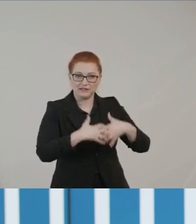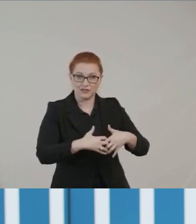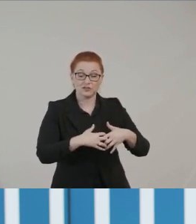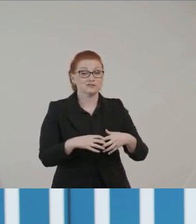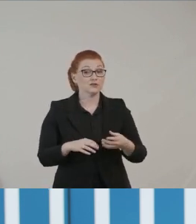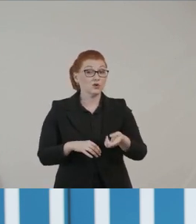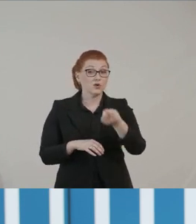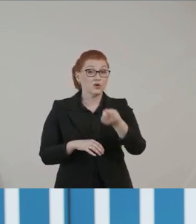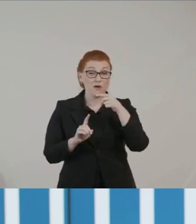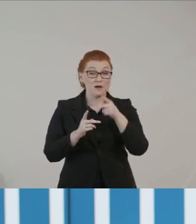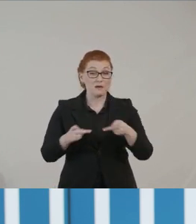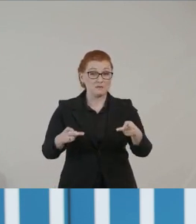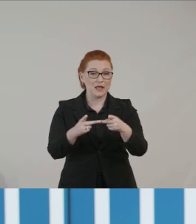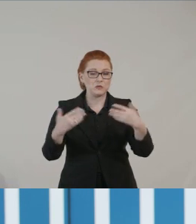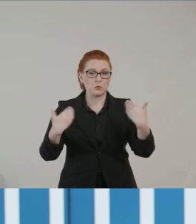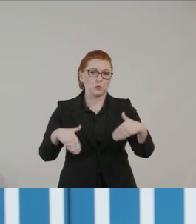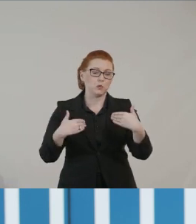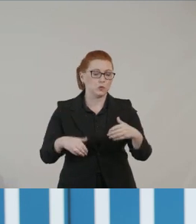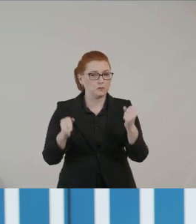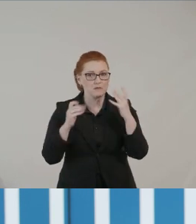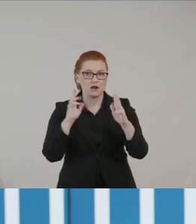Nation.